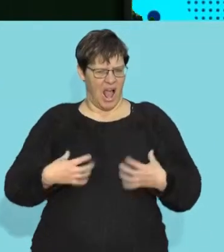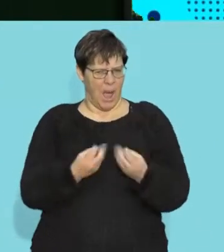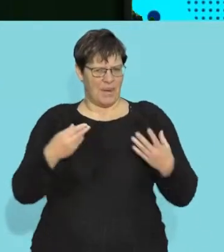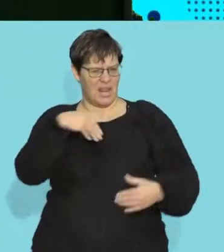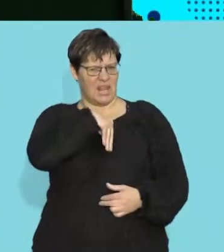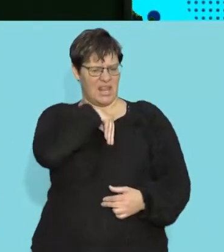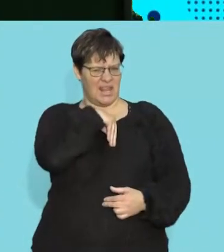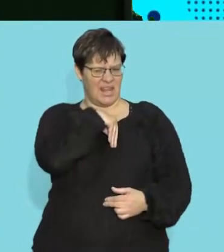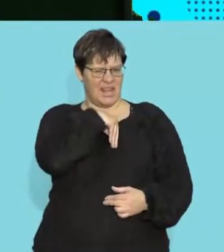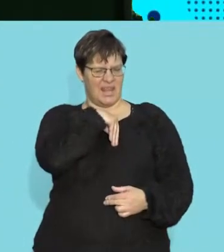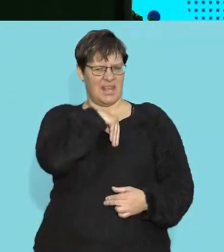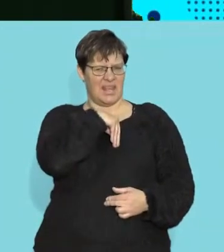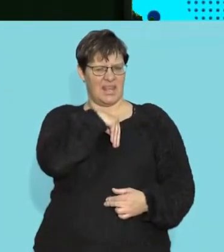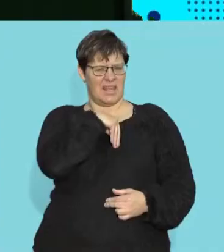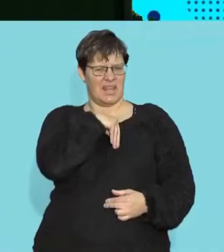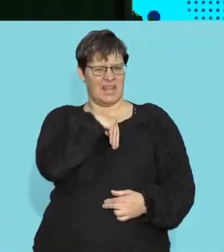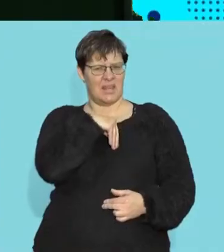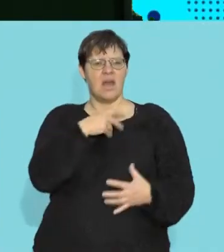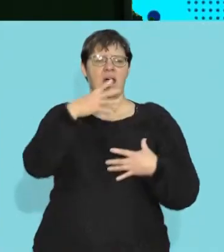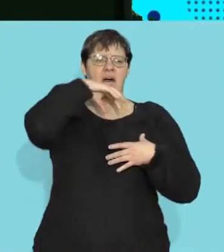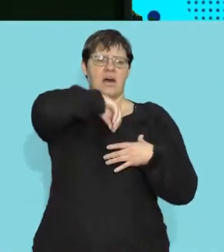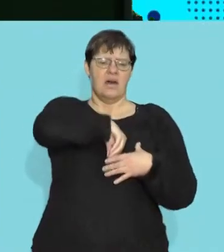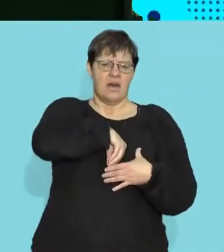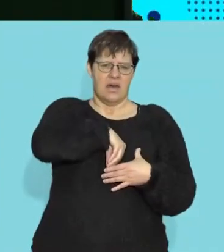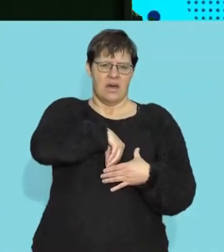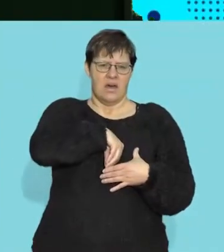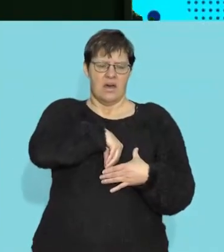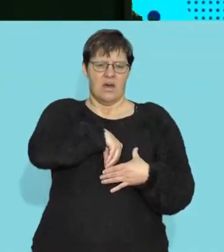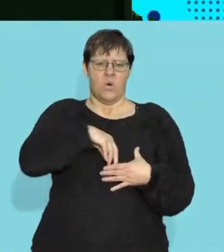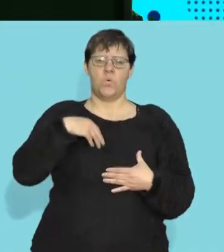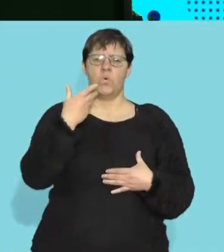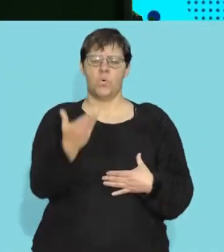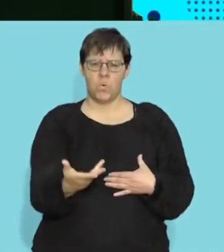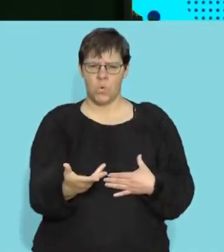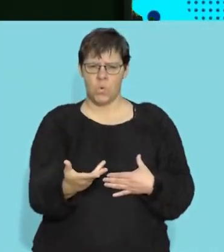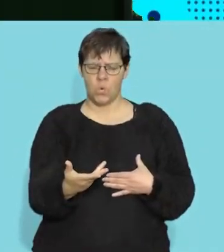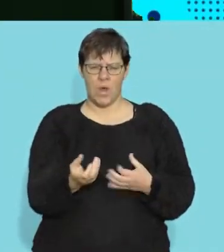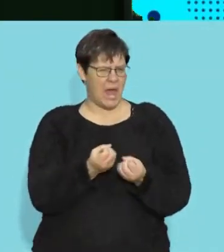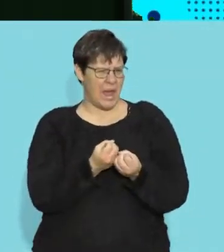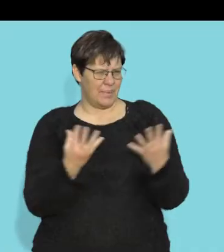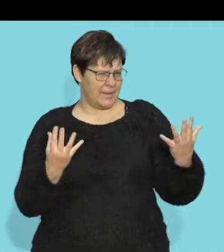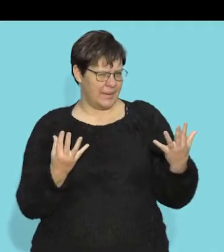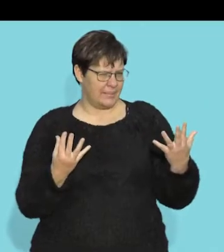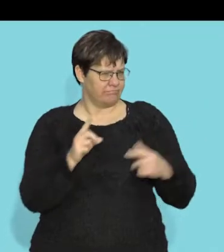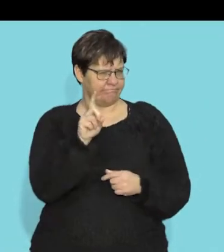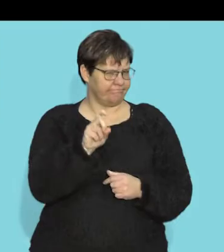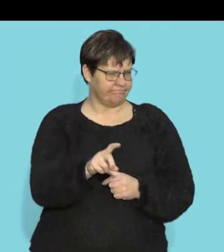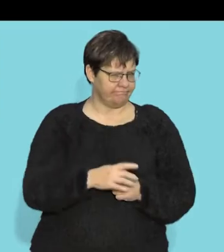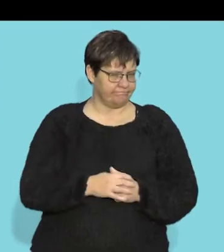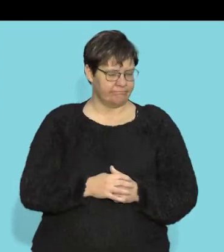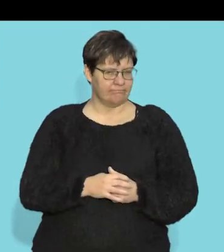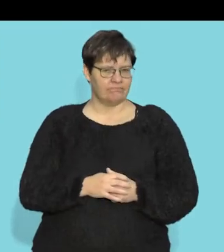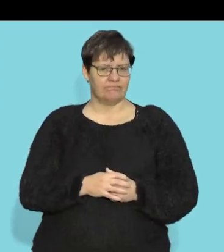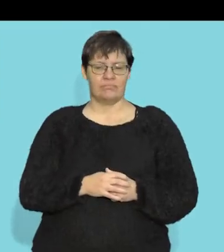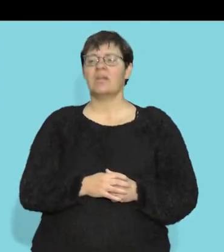How much air, all right, do I breathe in, and how much air do I breathe out? Now